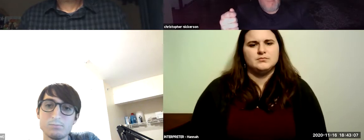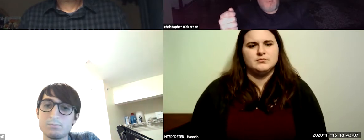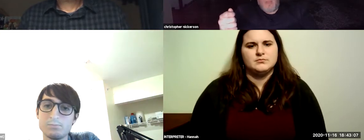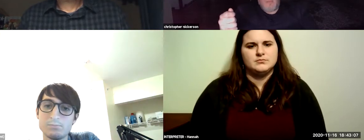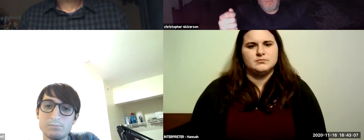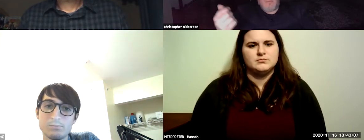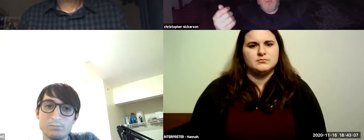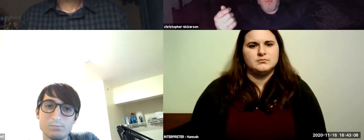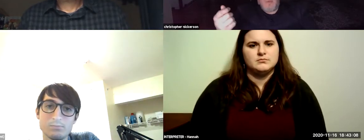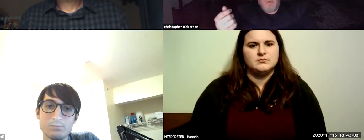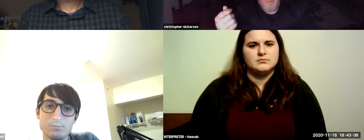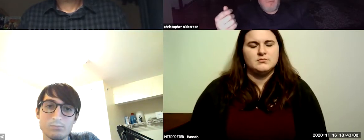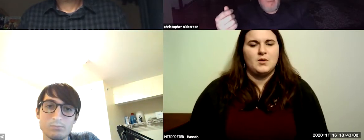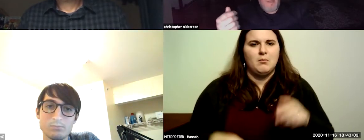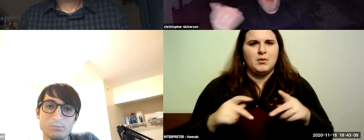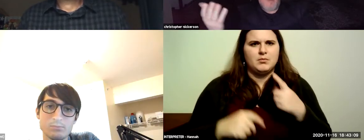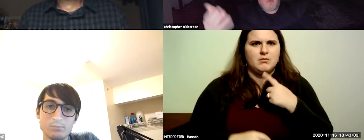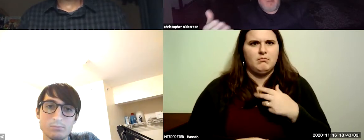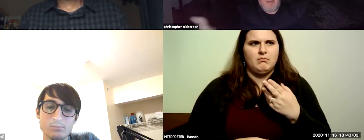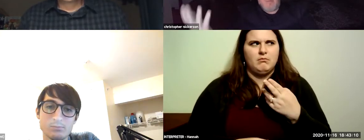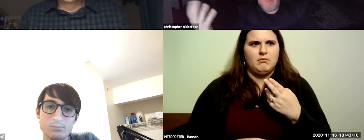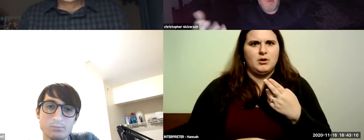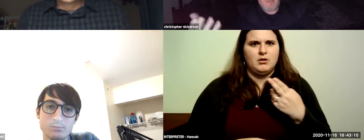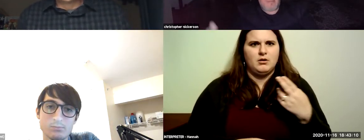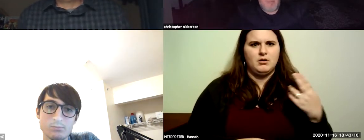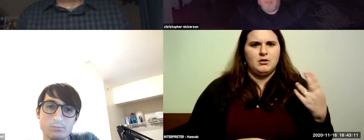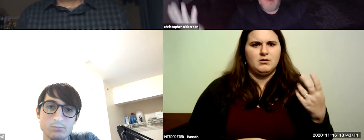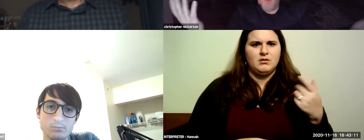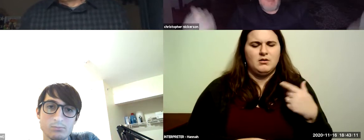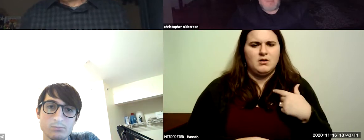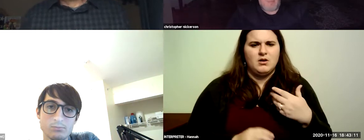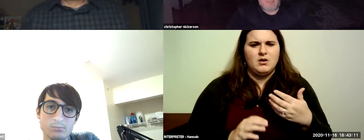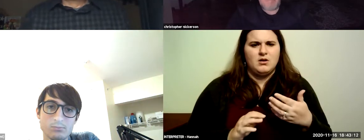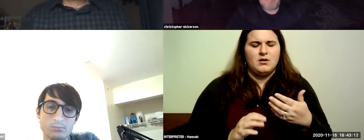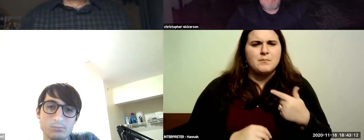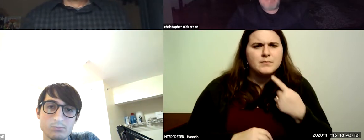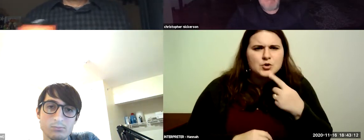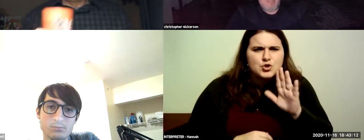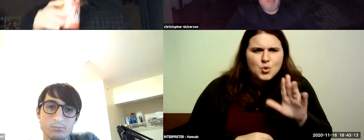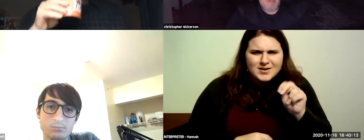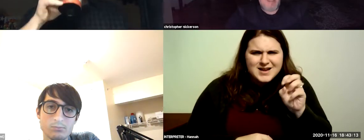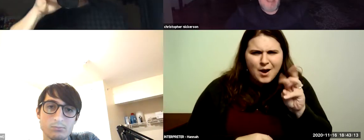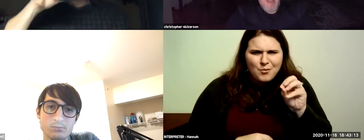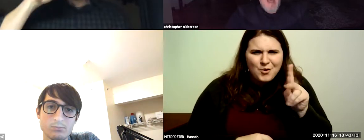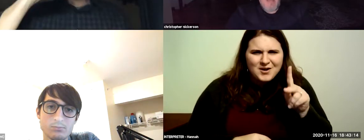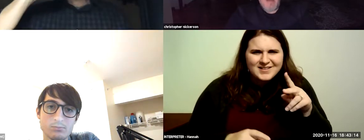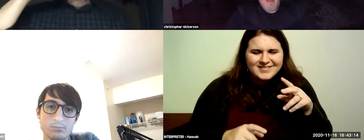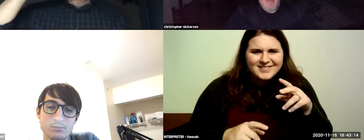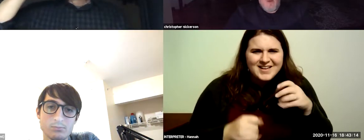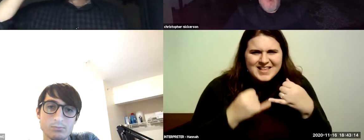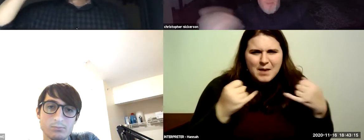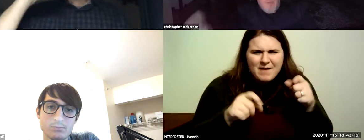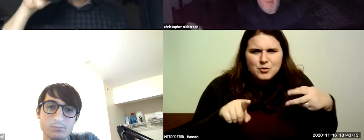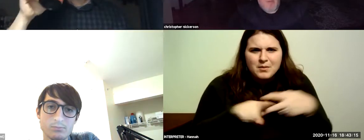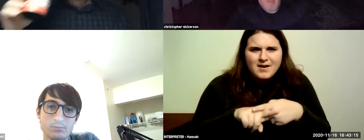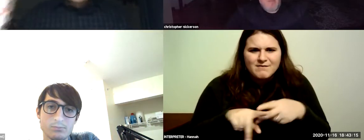And people are like, it'll start at like, I run Nessus, but like your network cable is not plugged in, you know, like, and then they